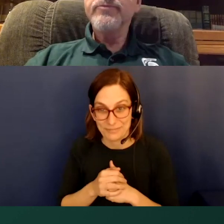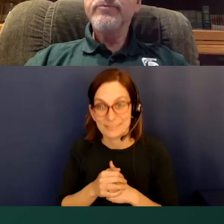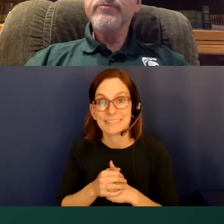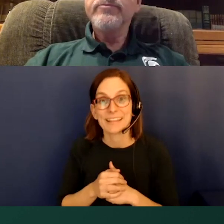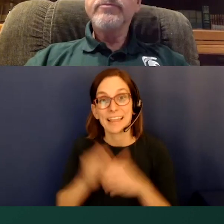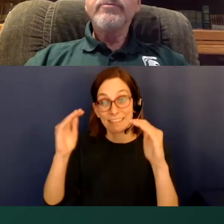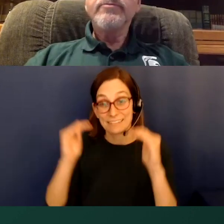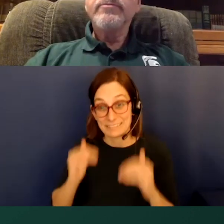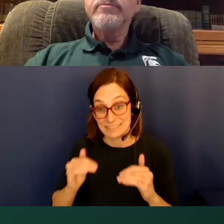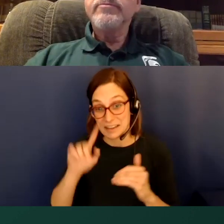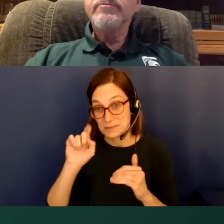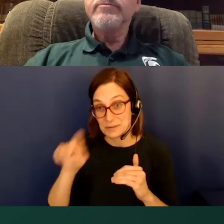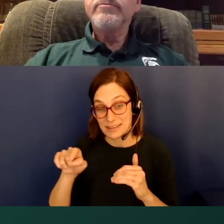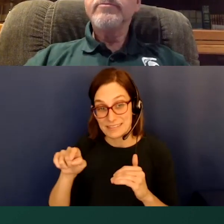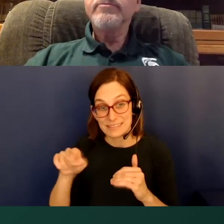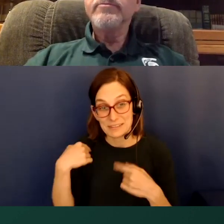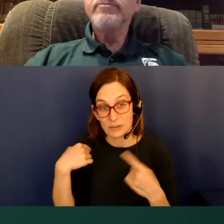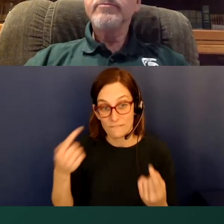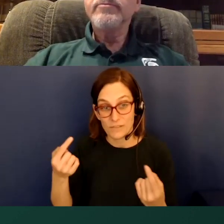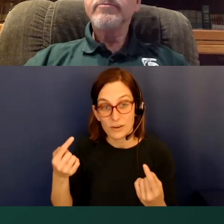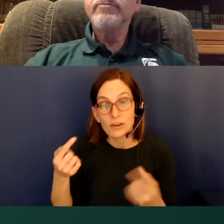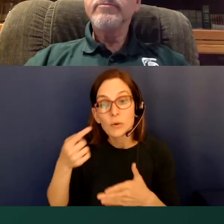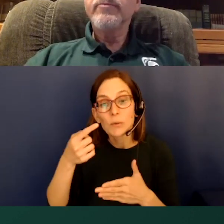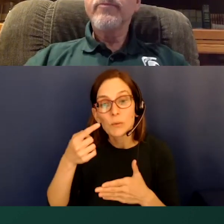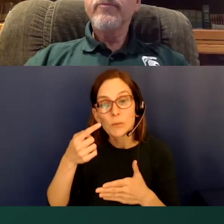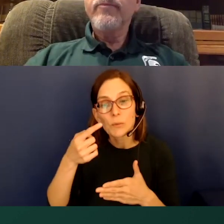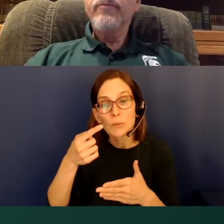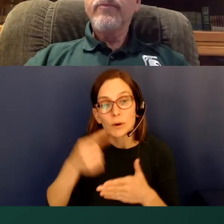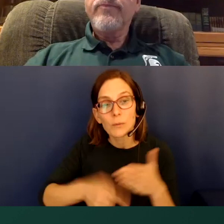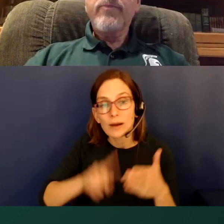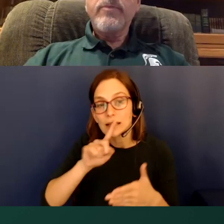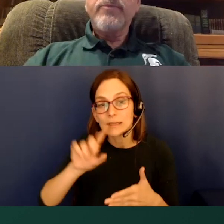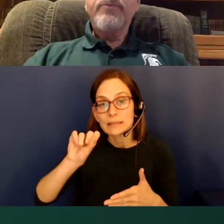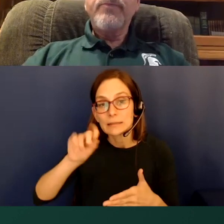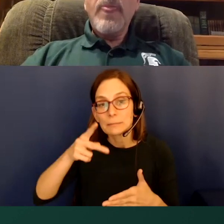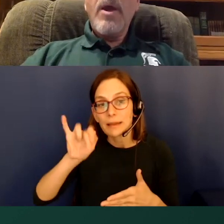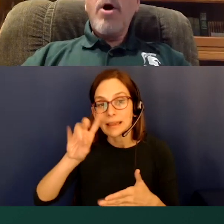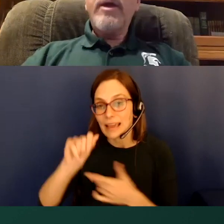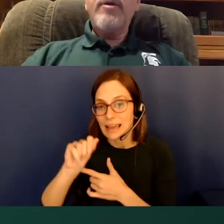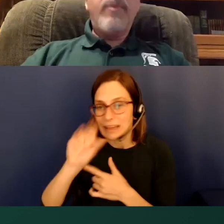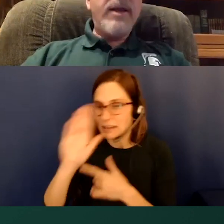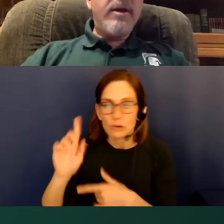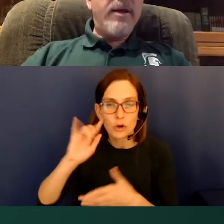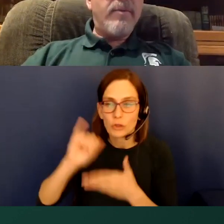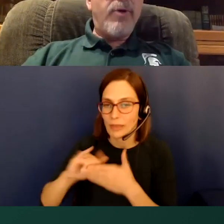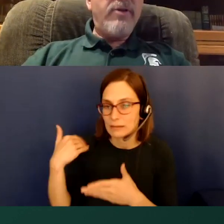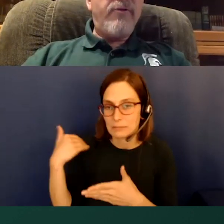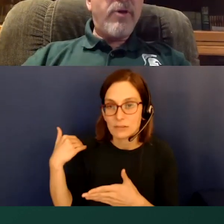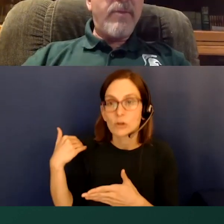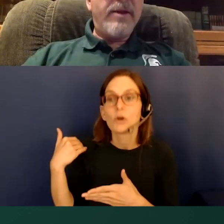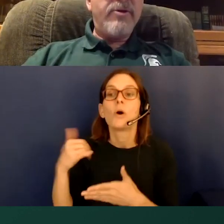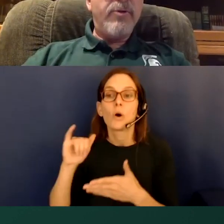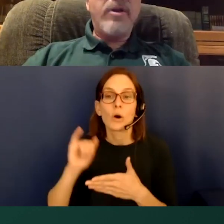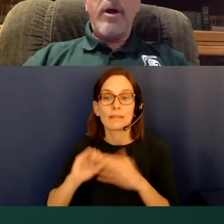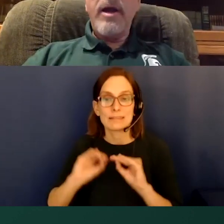All right, and the second question that we have so far is, what is Spica? I've never heard of it. Okay, Spica is a bright